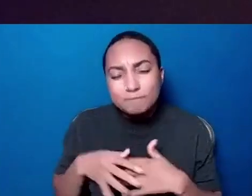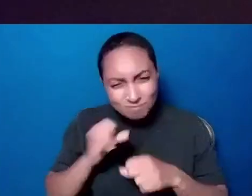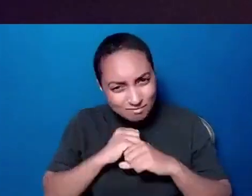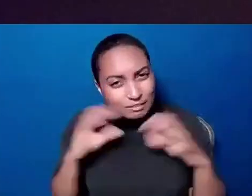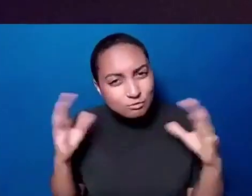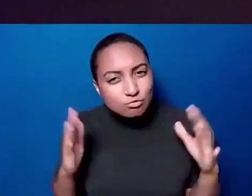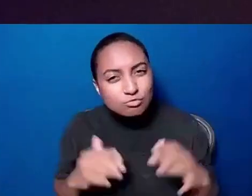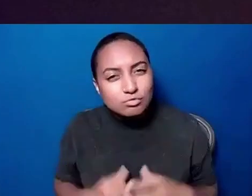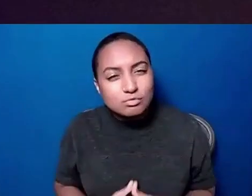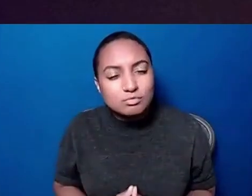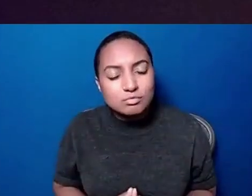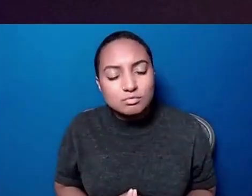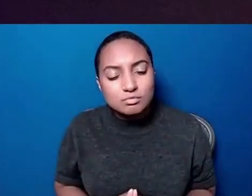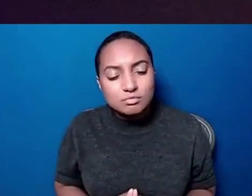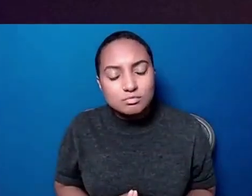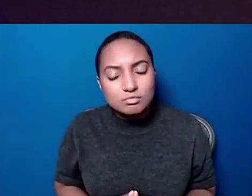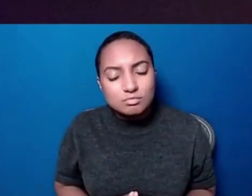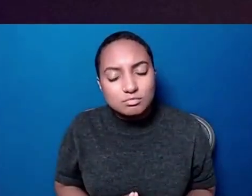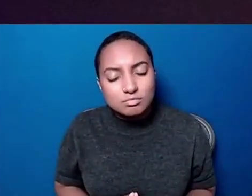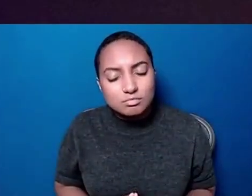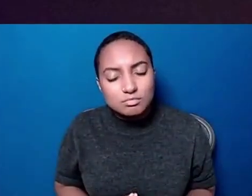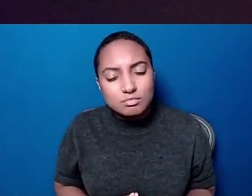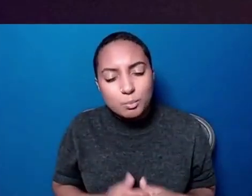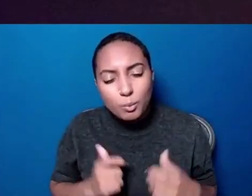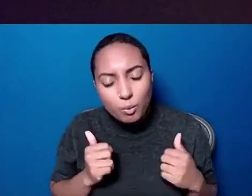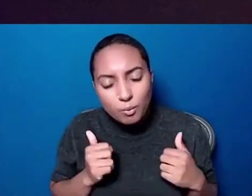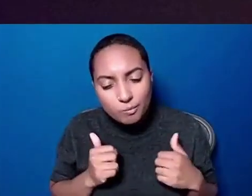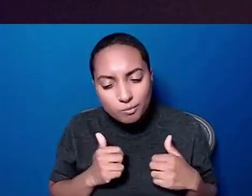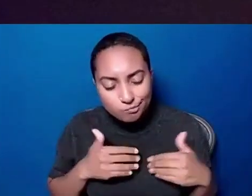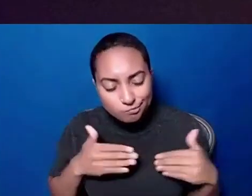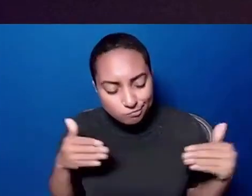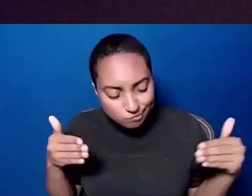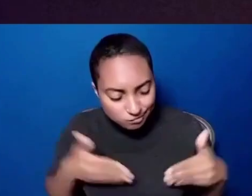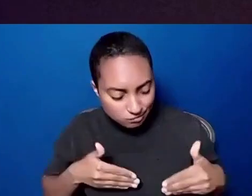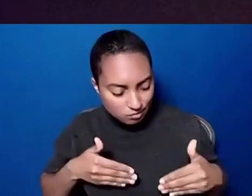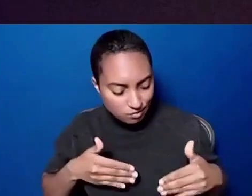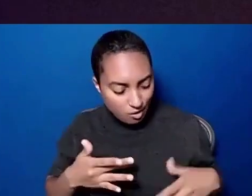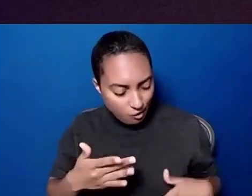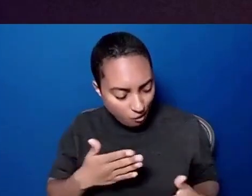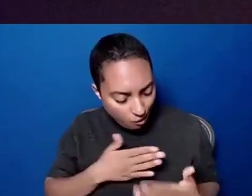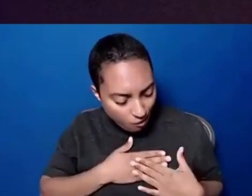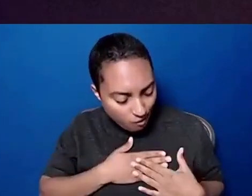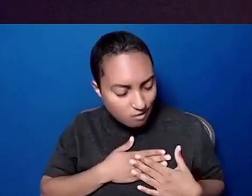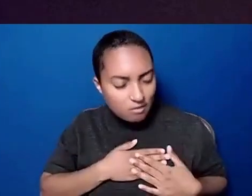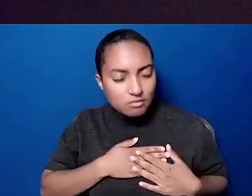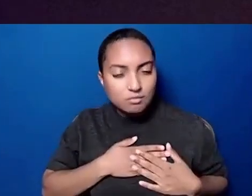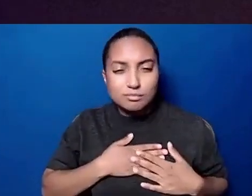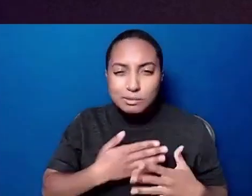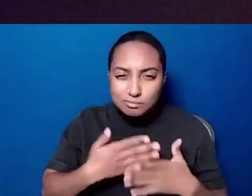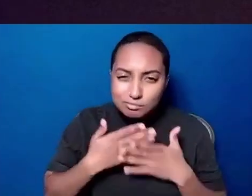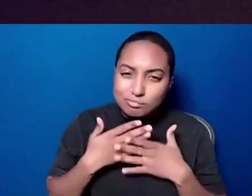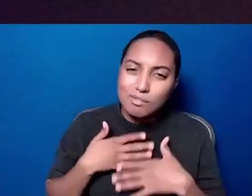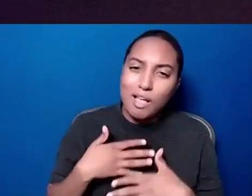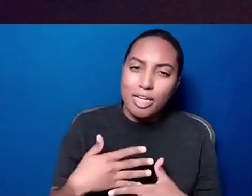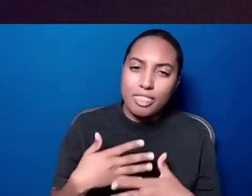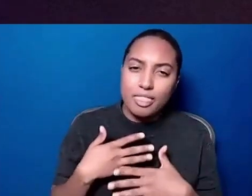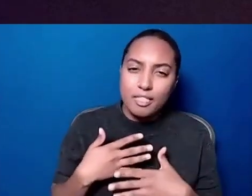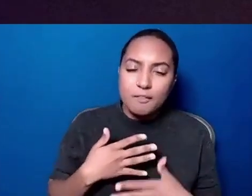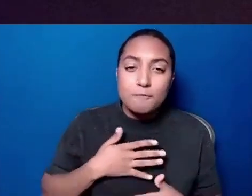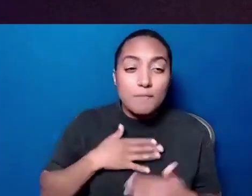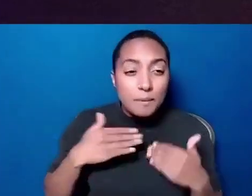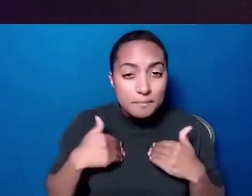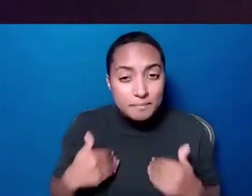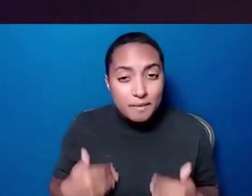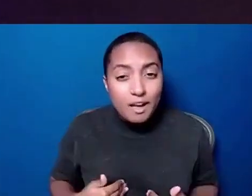Be with your heart and your breath. My body is my sanctuary. and I